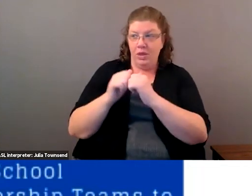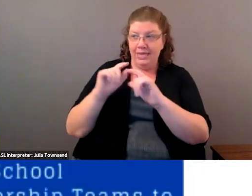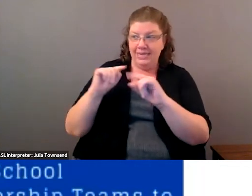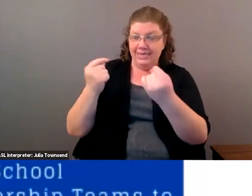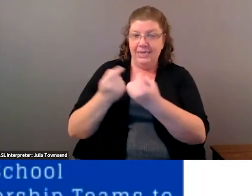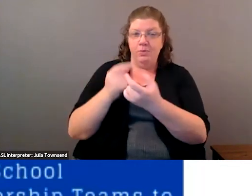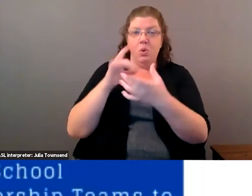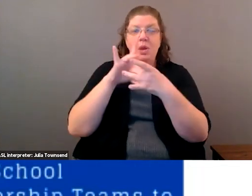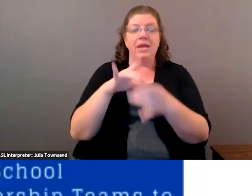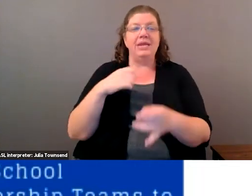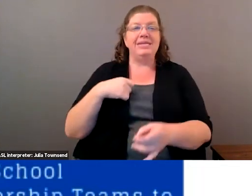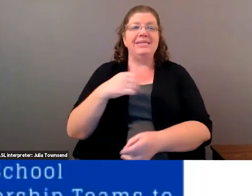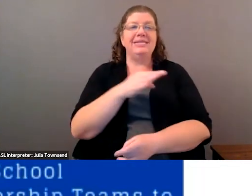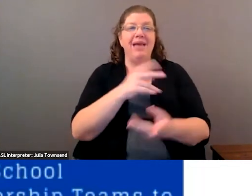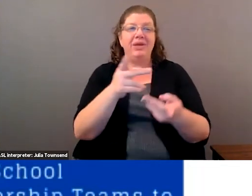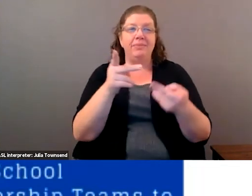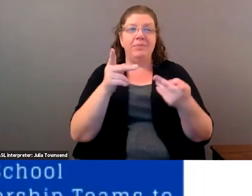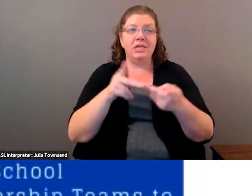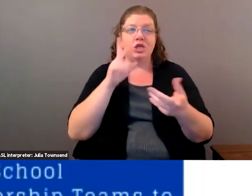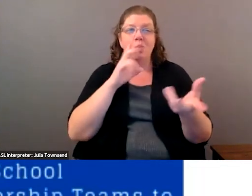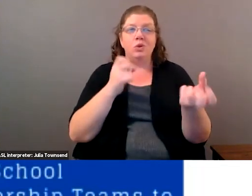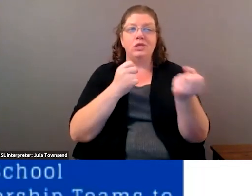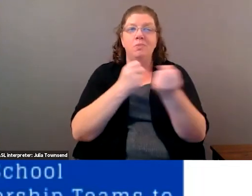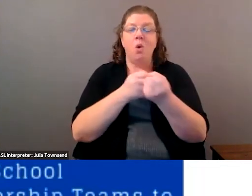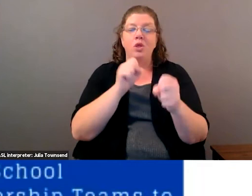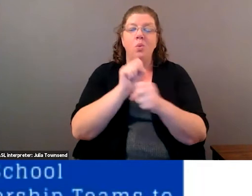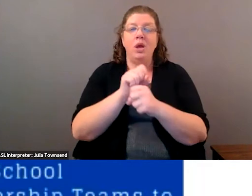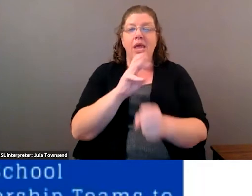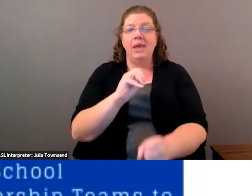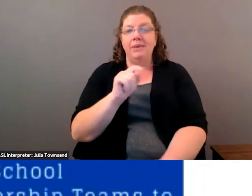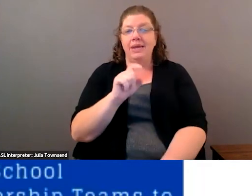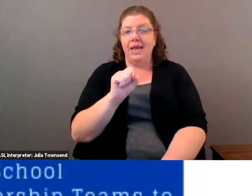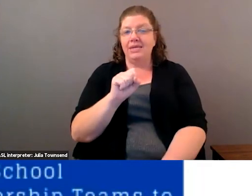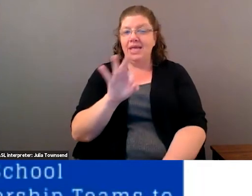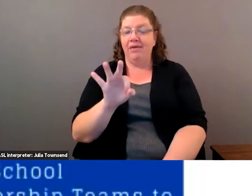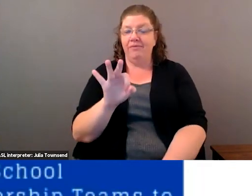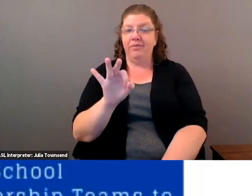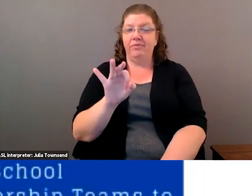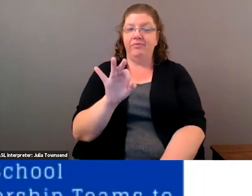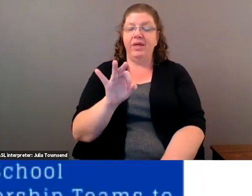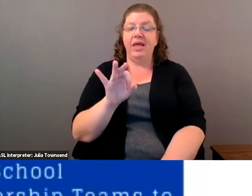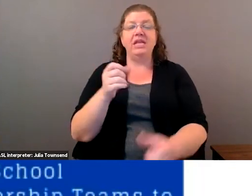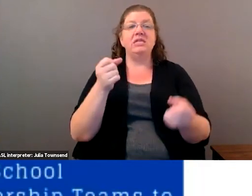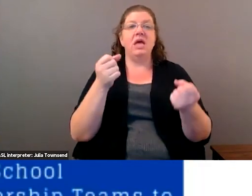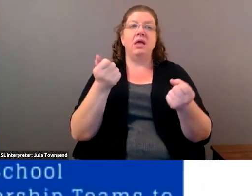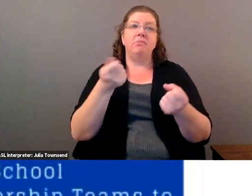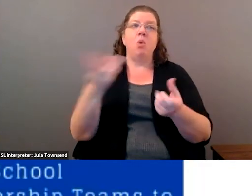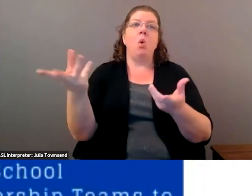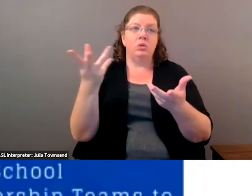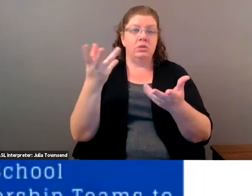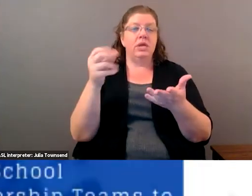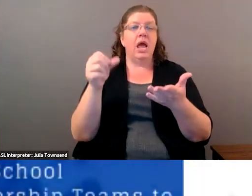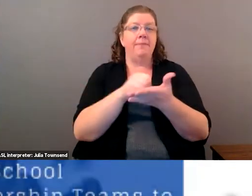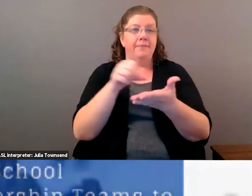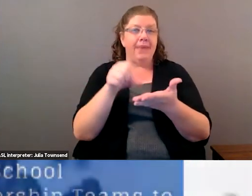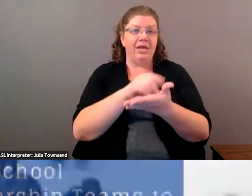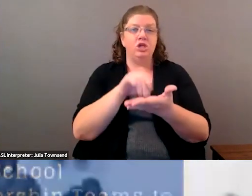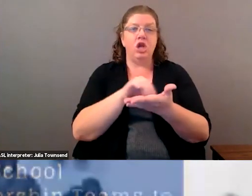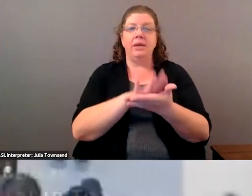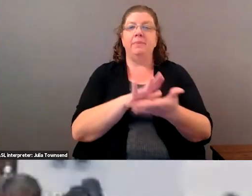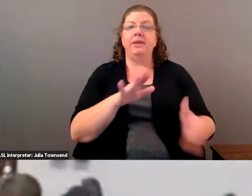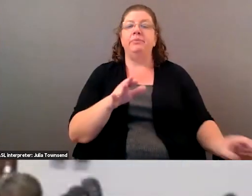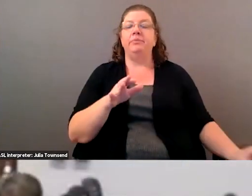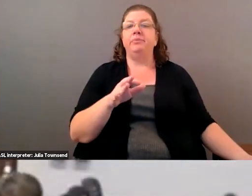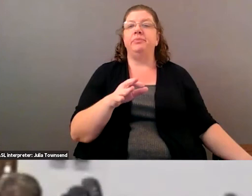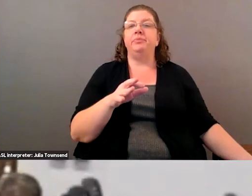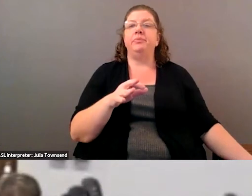to the staffing positions that'll support the work of MTSS. It's a multi-page document. And before I turn it